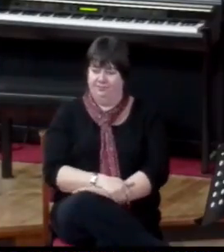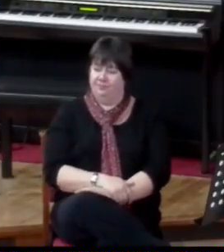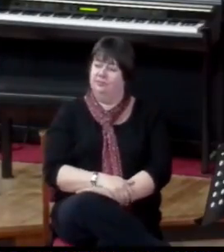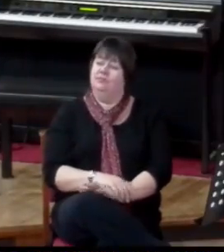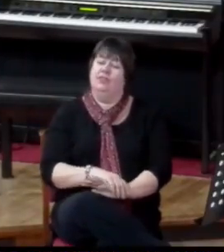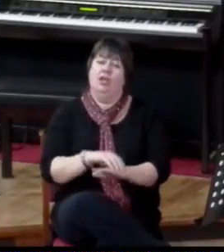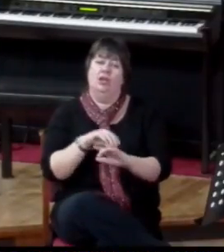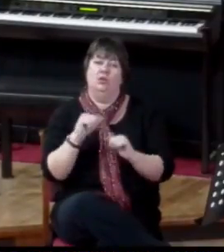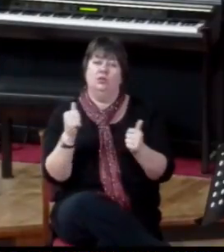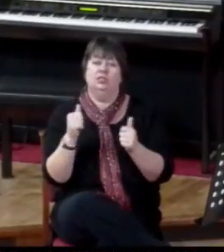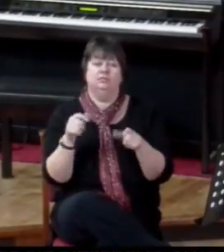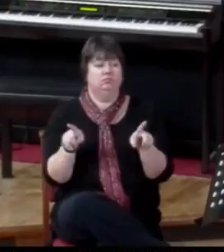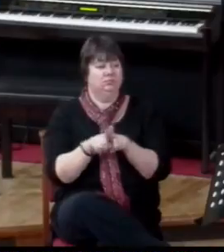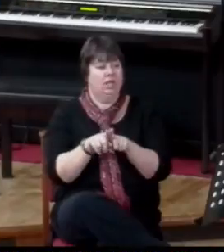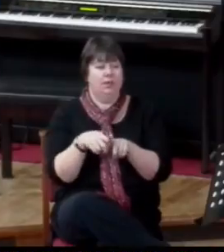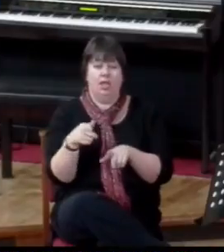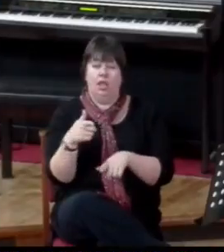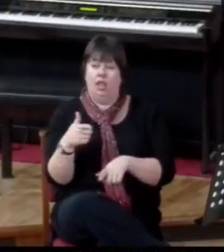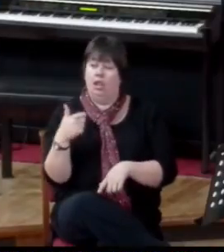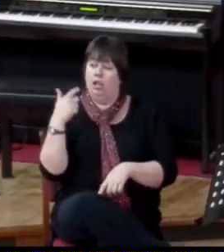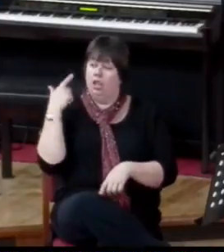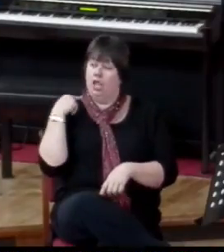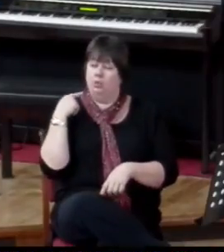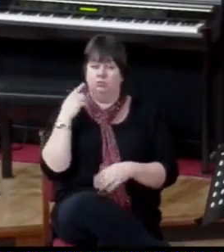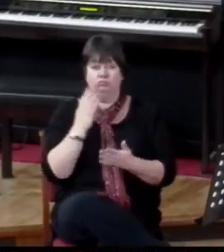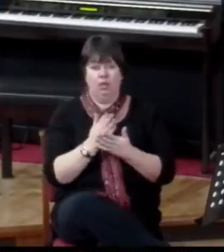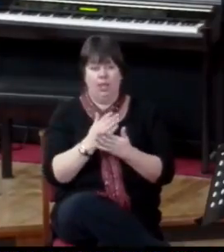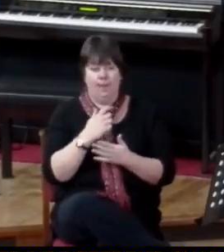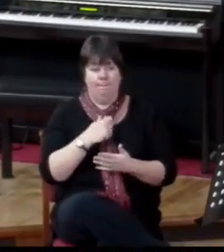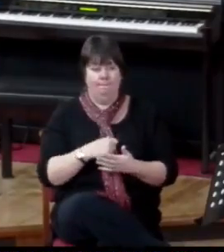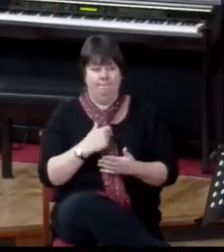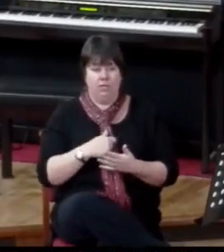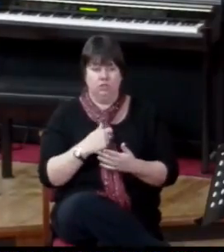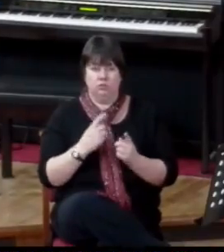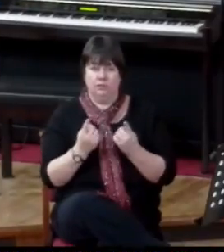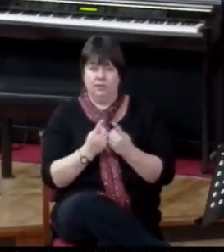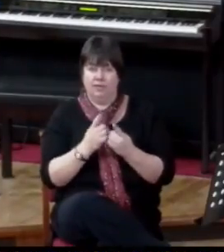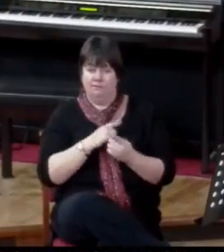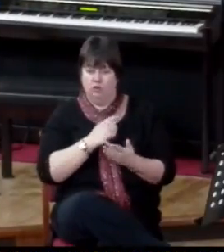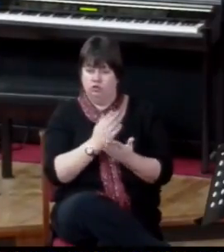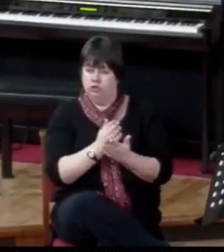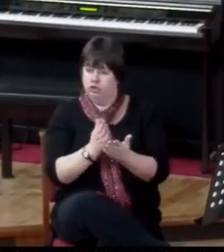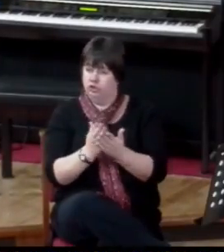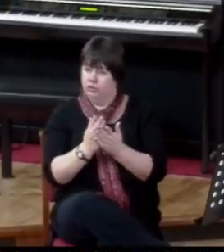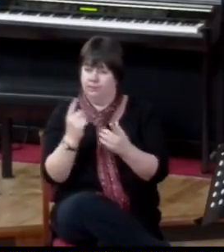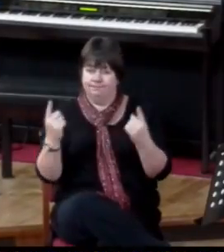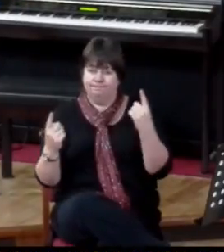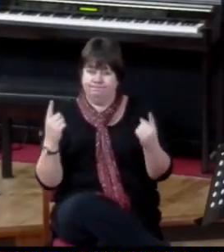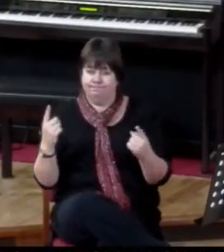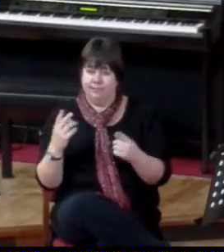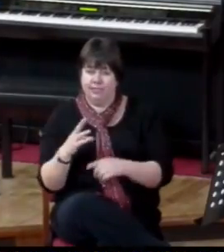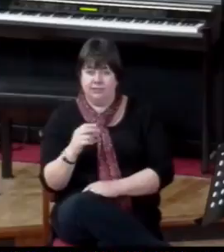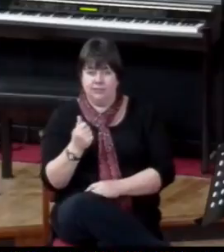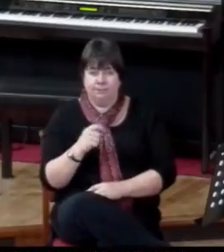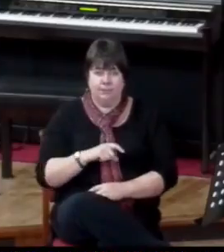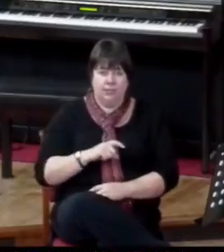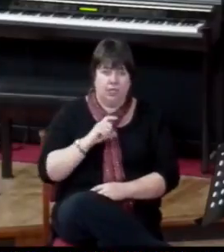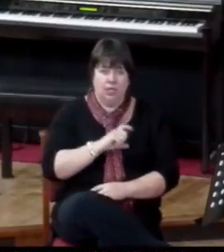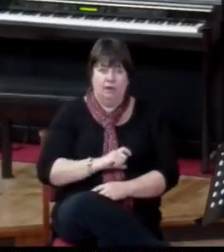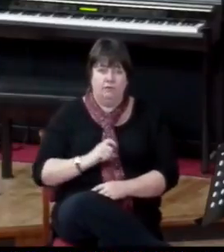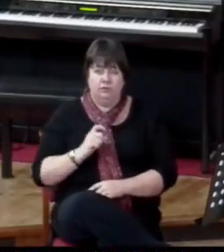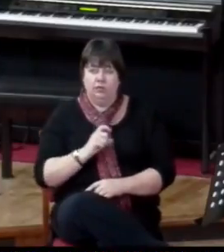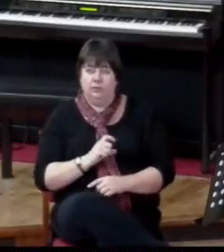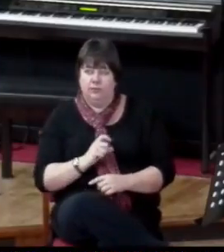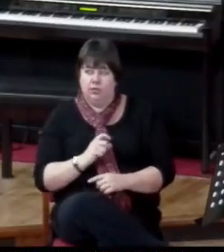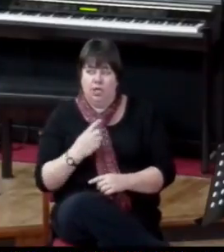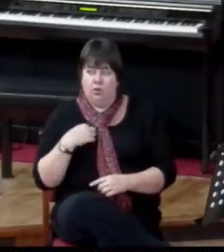Okay, like last week, that's a very personal thing, sharing with those around you, and some people feel more comfortable than others sharing publicly,